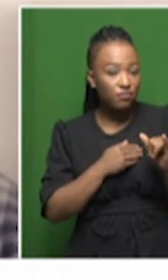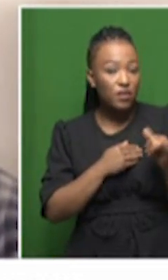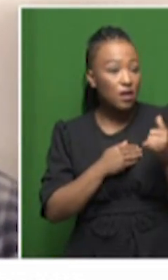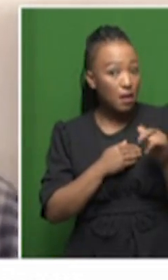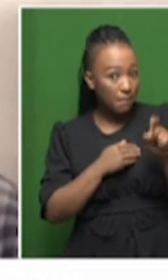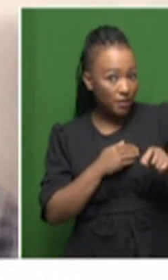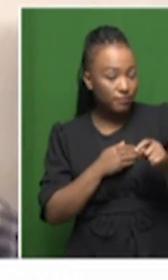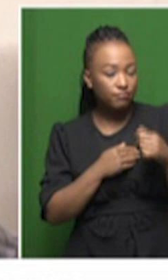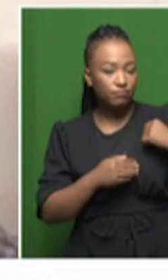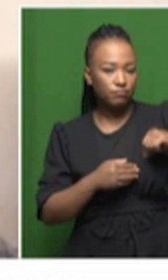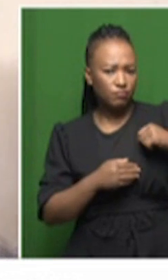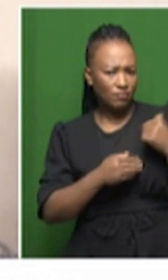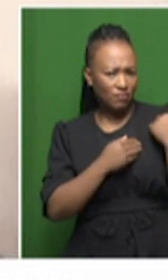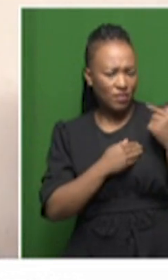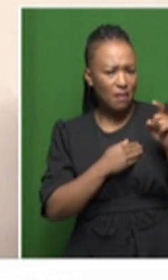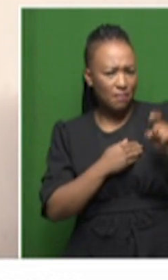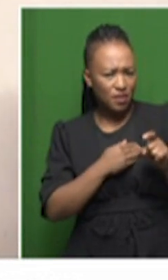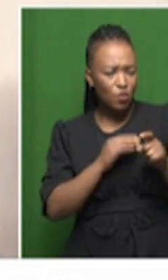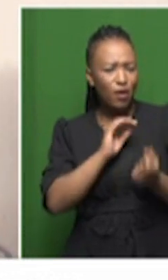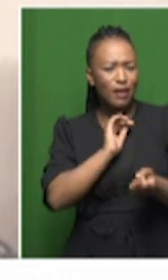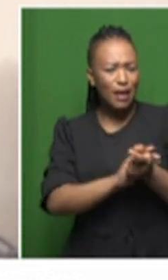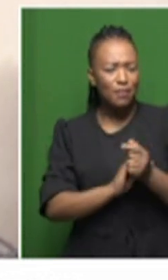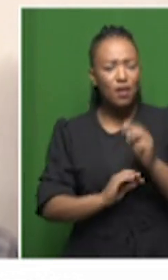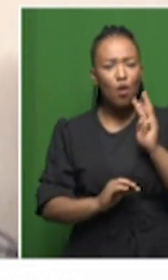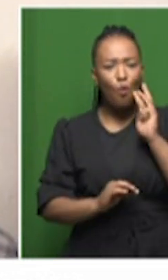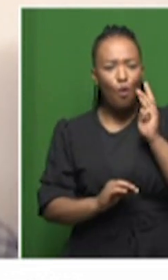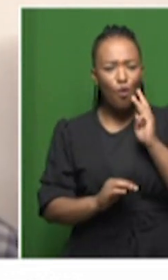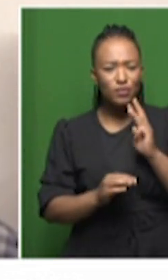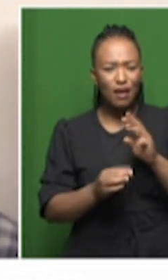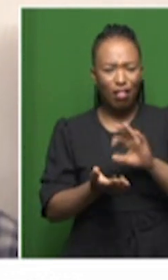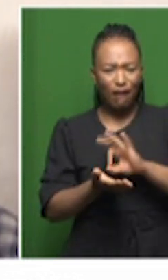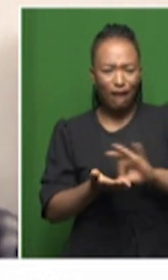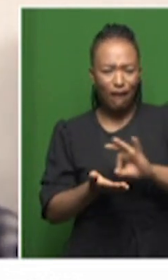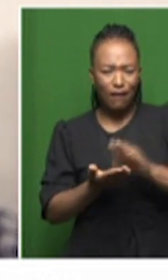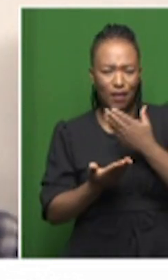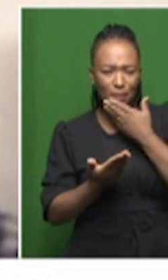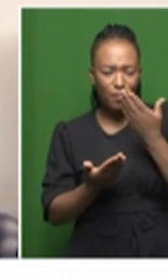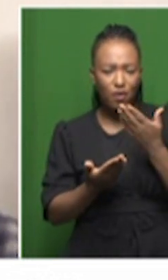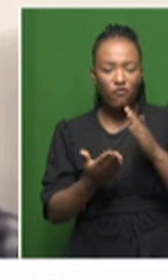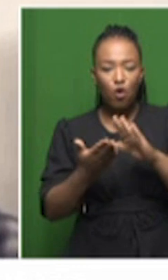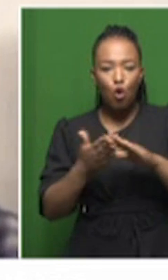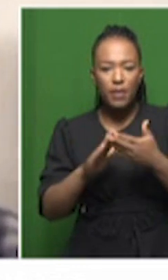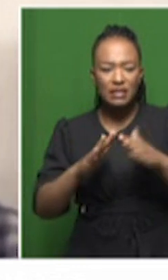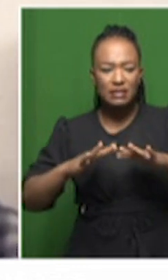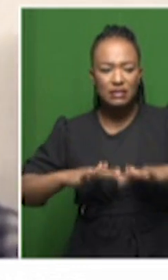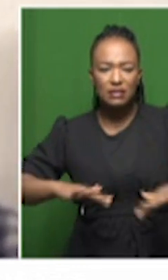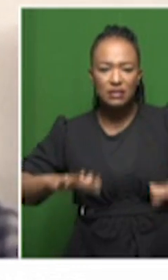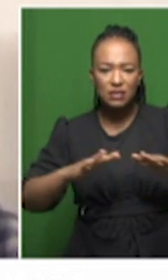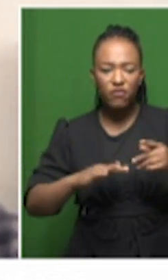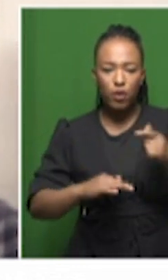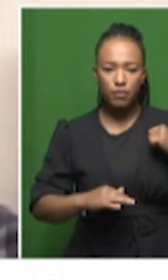accountable for what has happened here with the contamination of the drinking water of residents of the Metro?